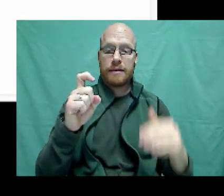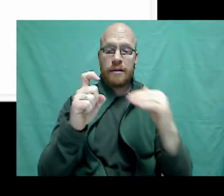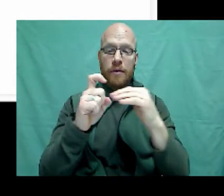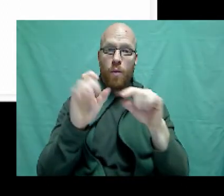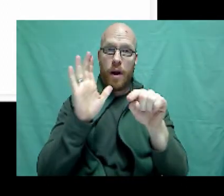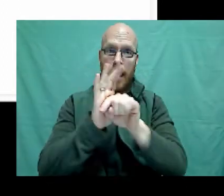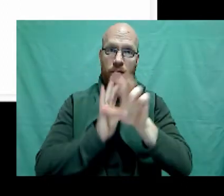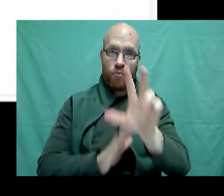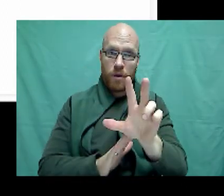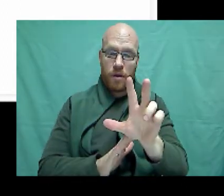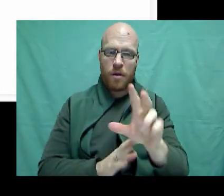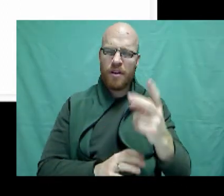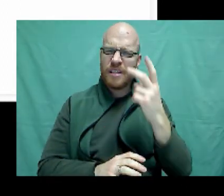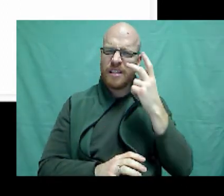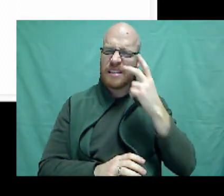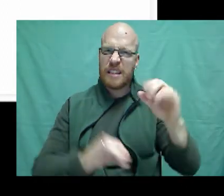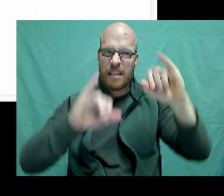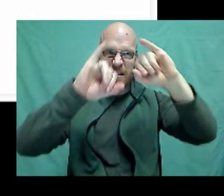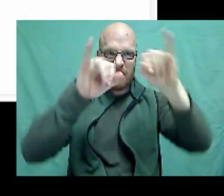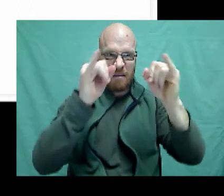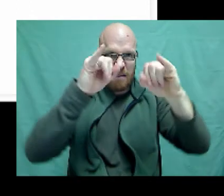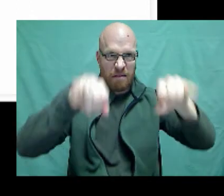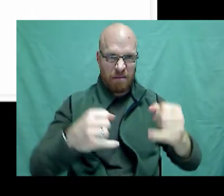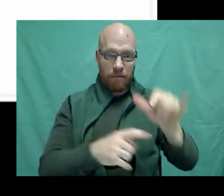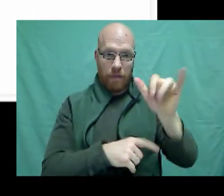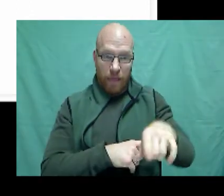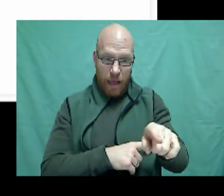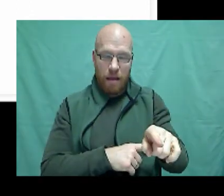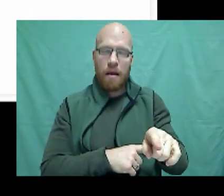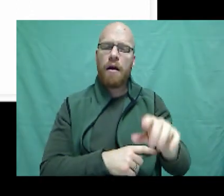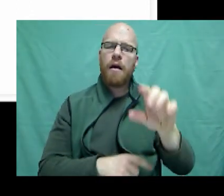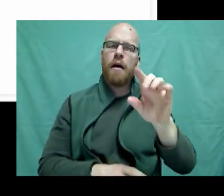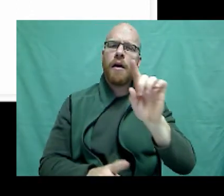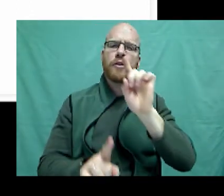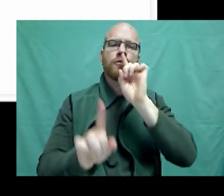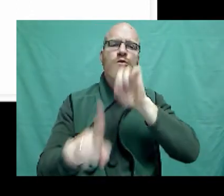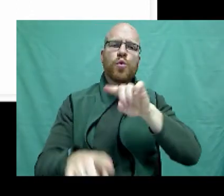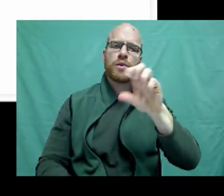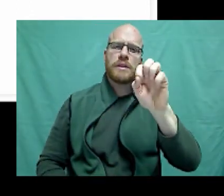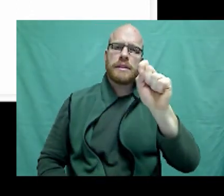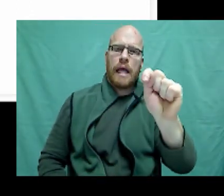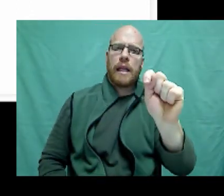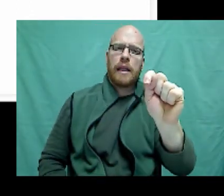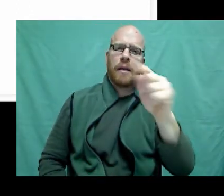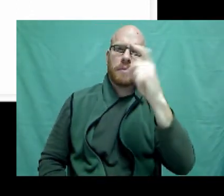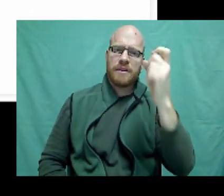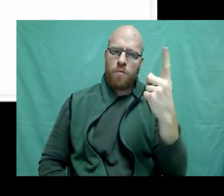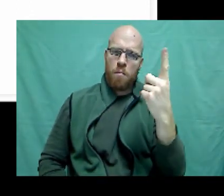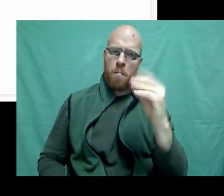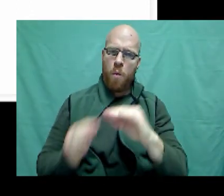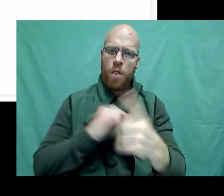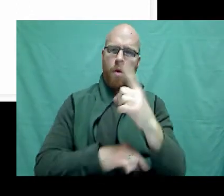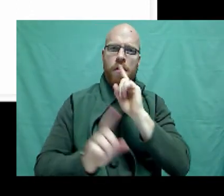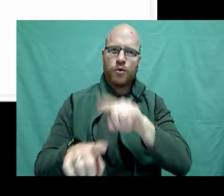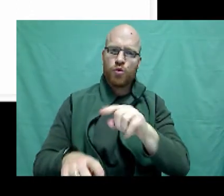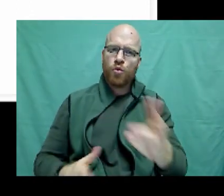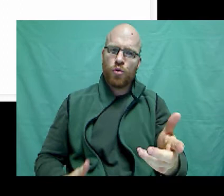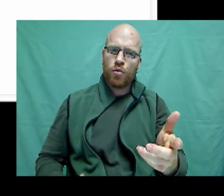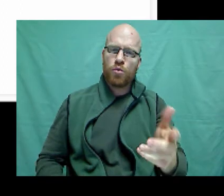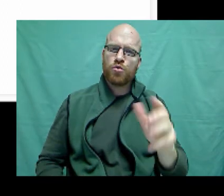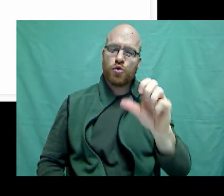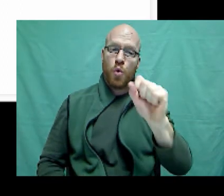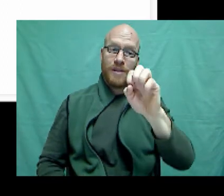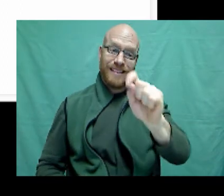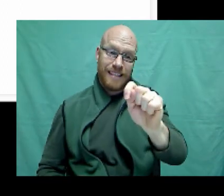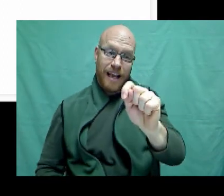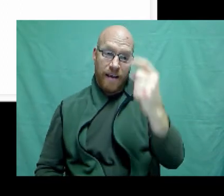both those answers. You know the curly brackets I see there? That's a solution set because there's more than one answer for x.